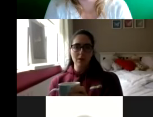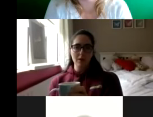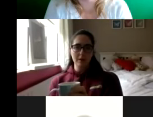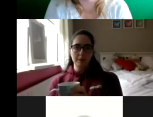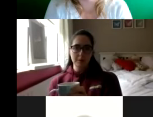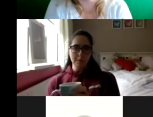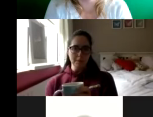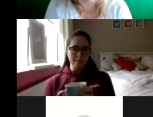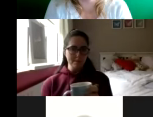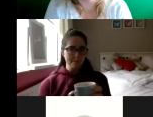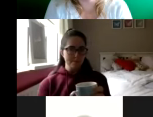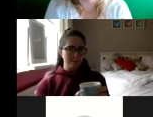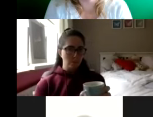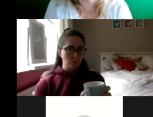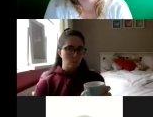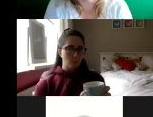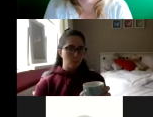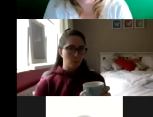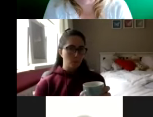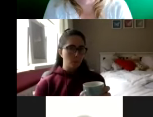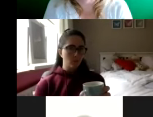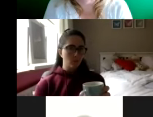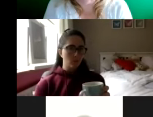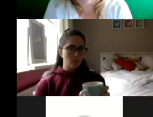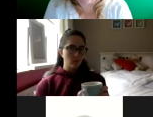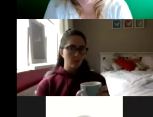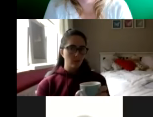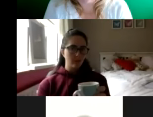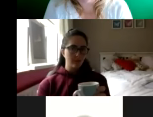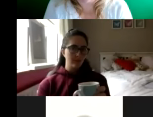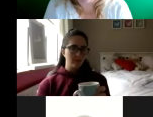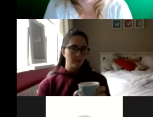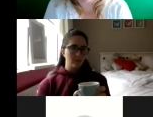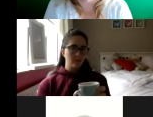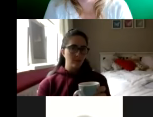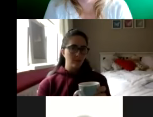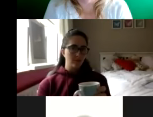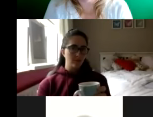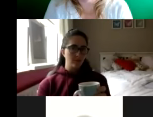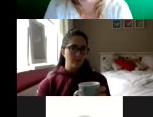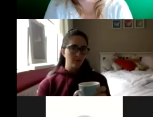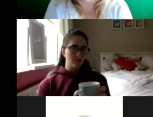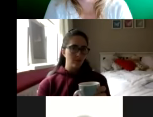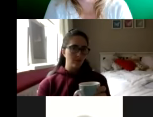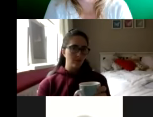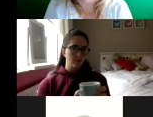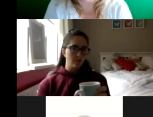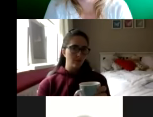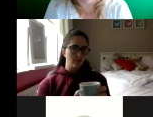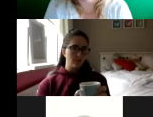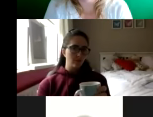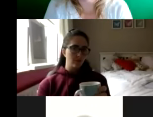to talk about lots of these ideas. Equally, on your reading list, the Introduction to Language, the Fromkin